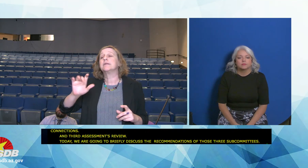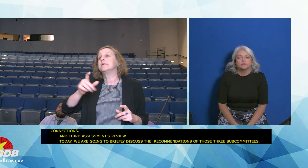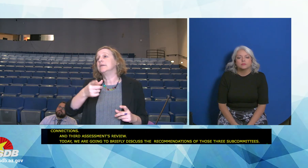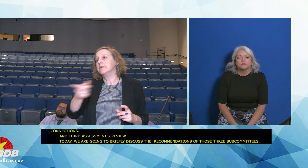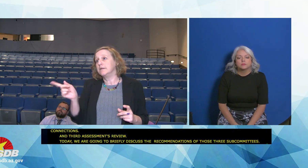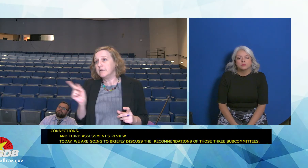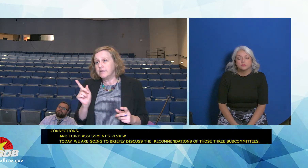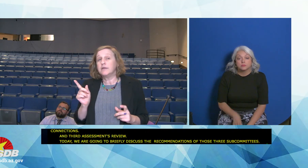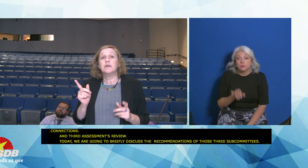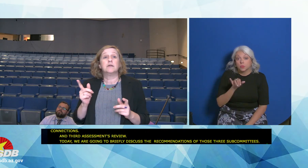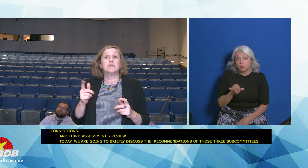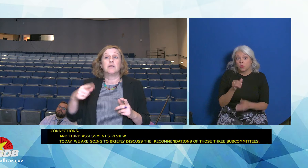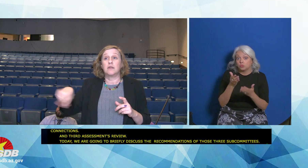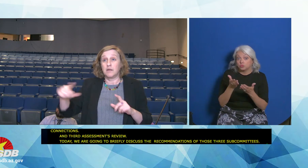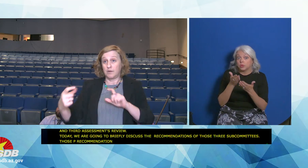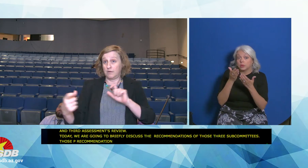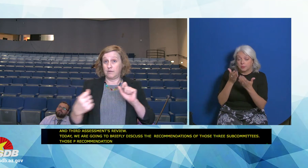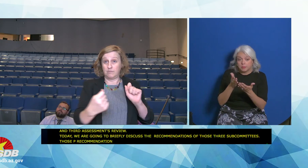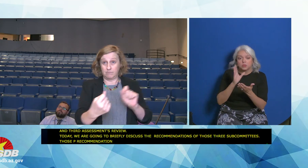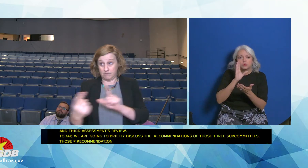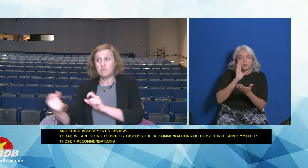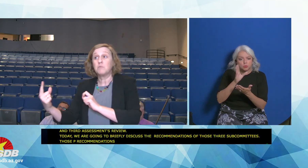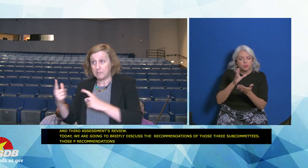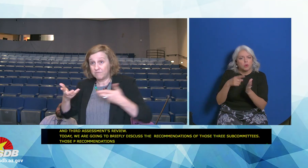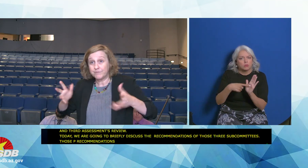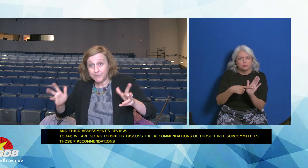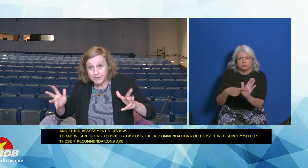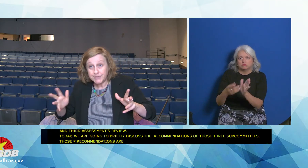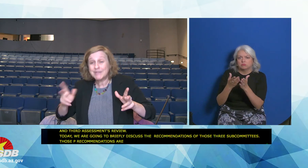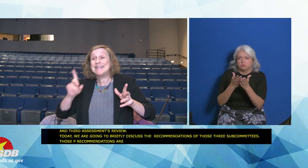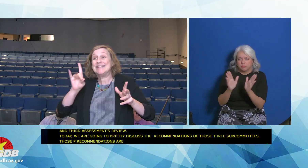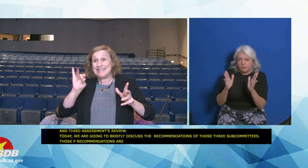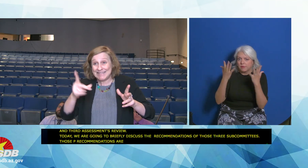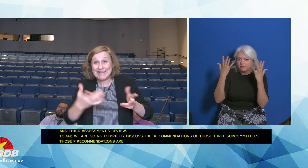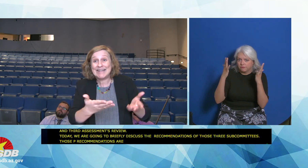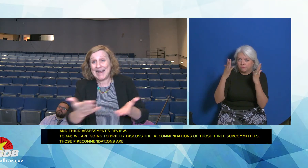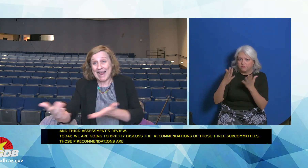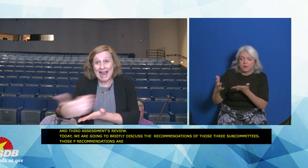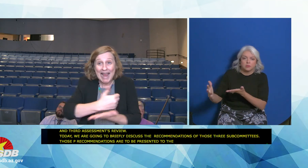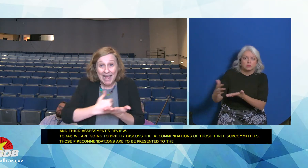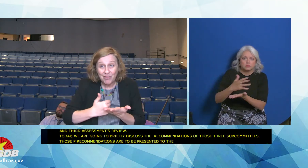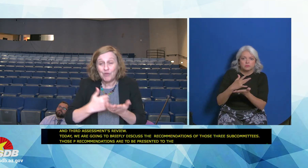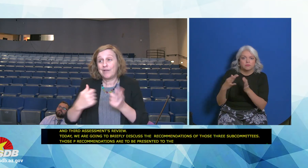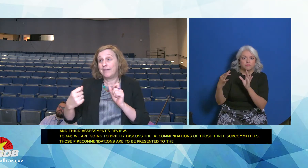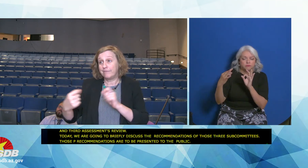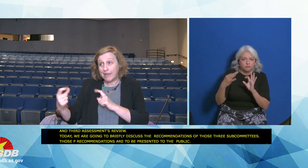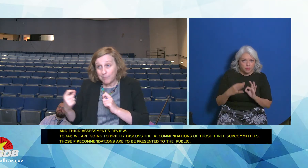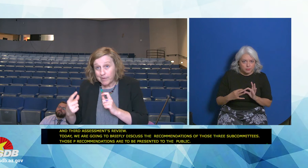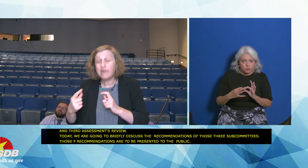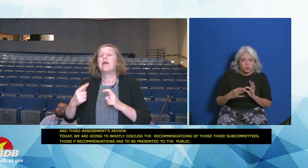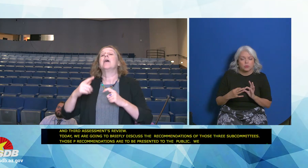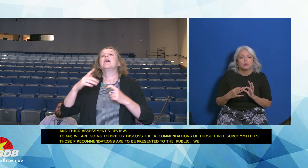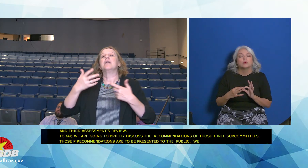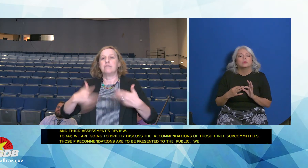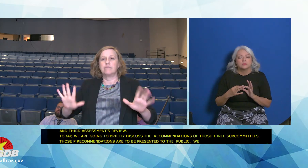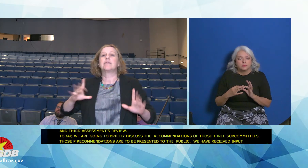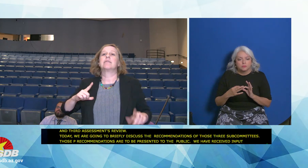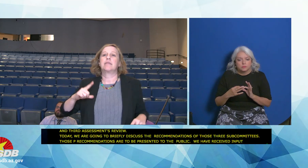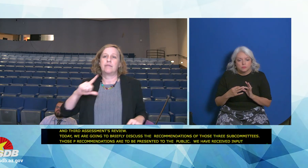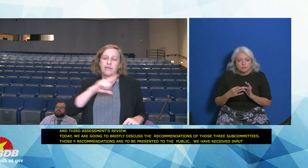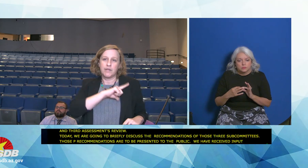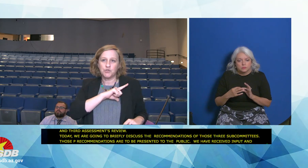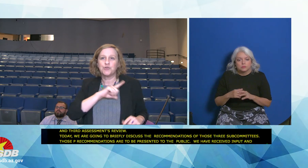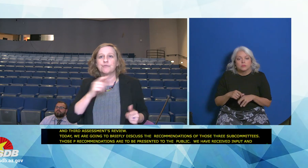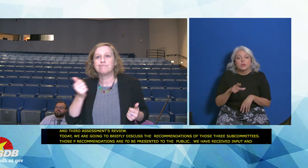Those recommendations are to be presented to the public. We have received input and feedback from